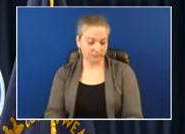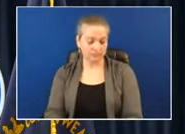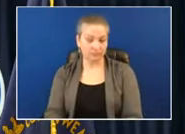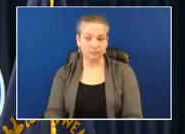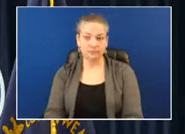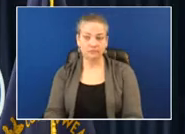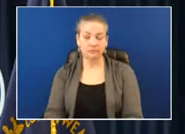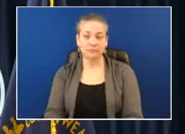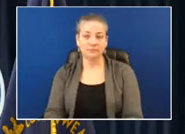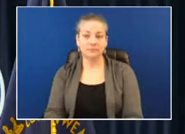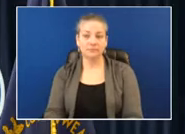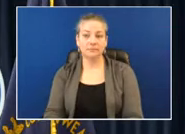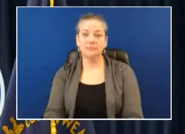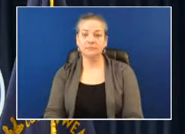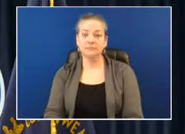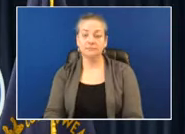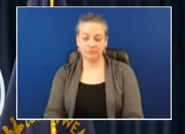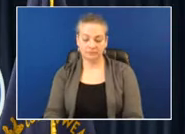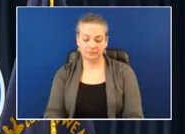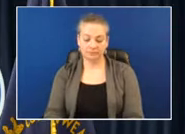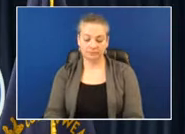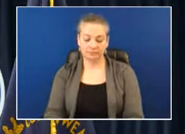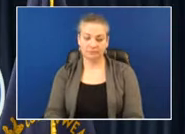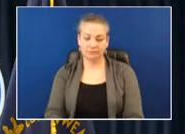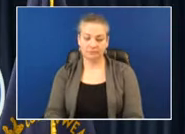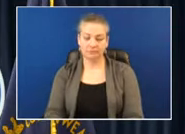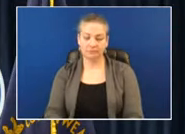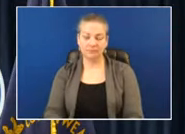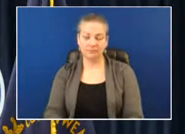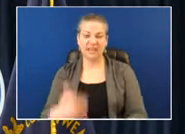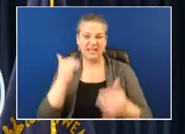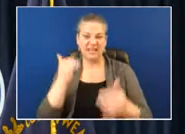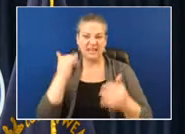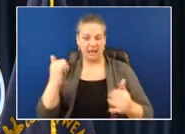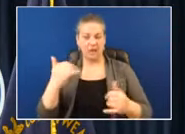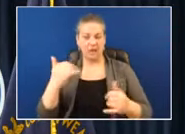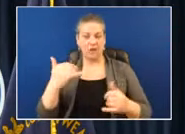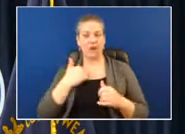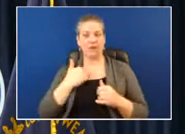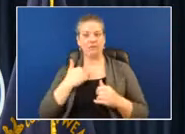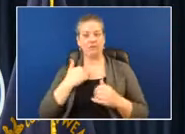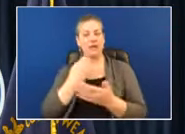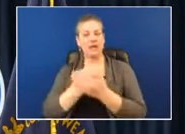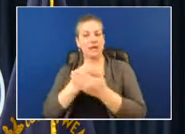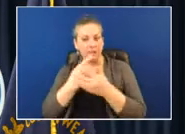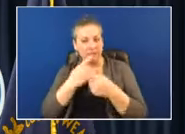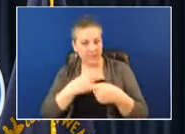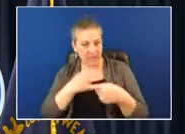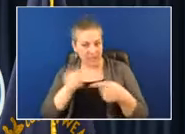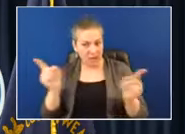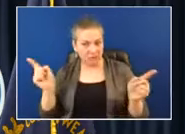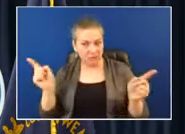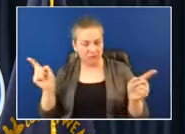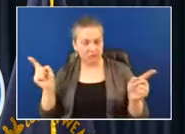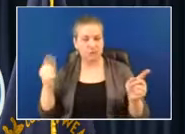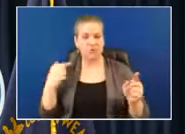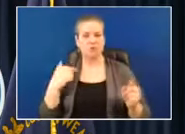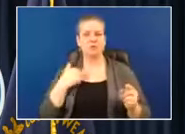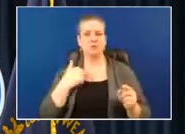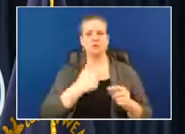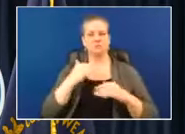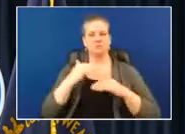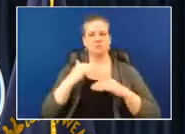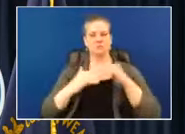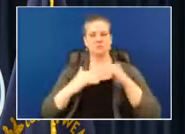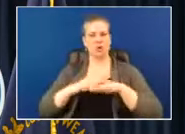several recent economic development announcements as we continue to build on last year's record year and create the economy